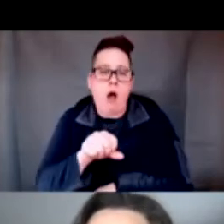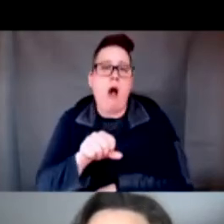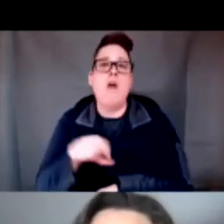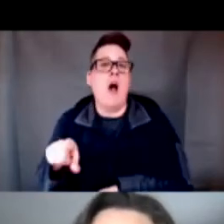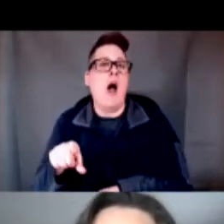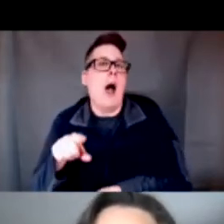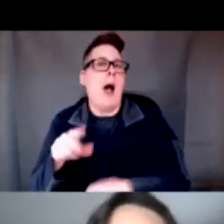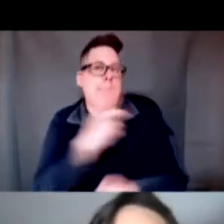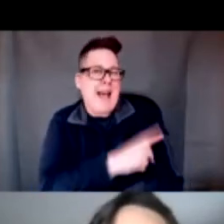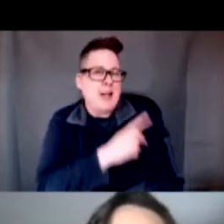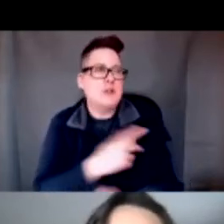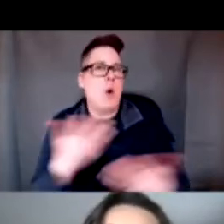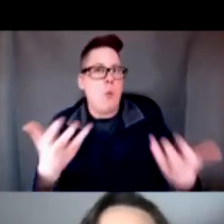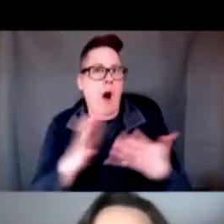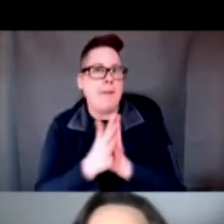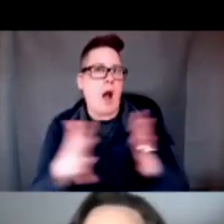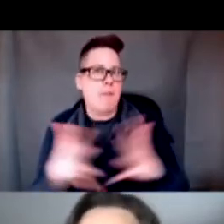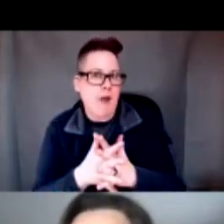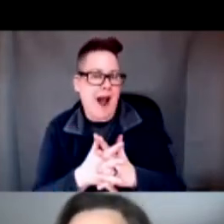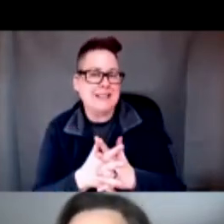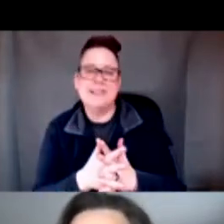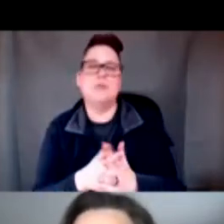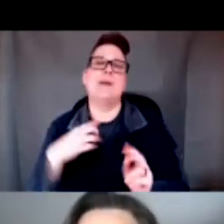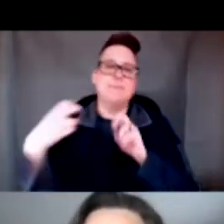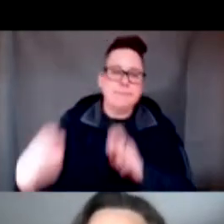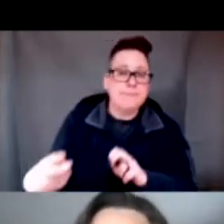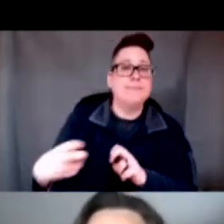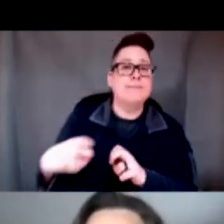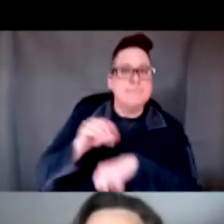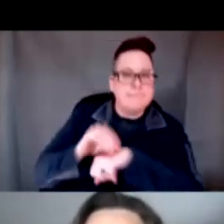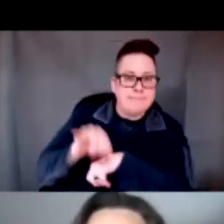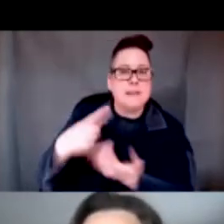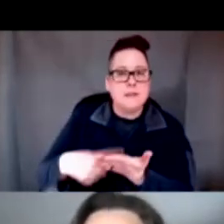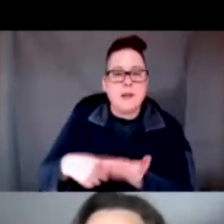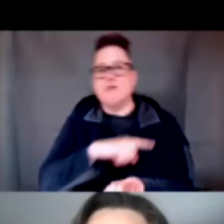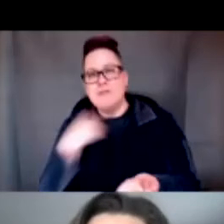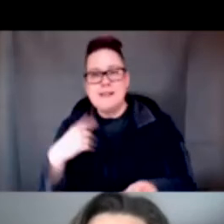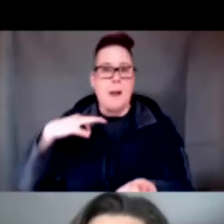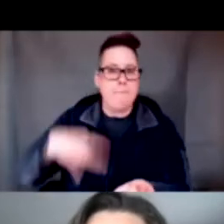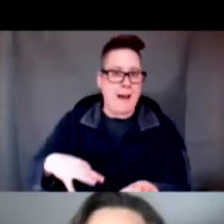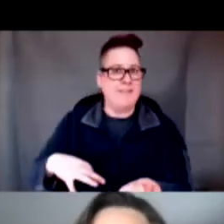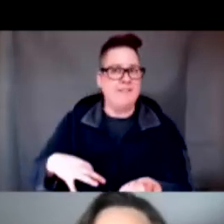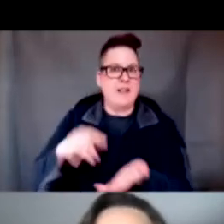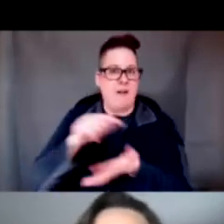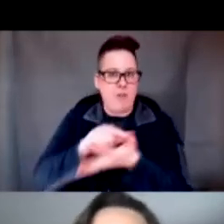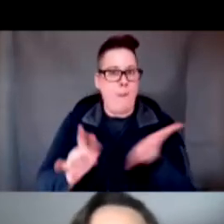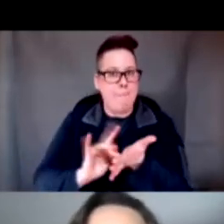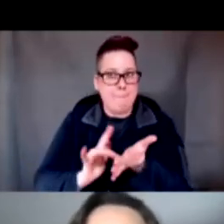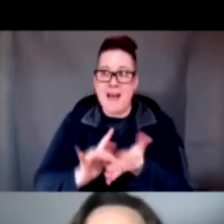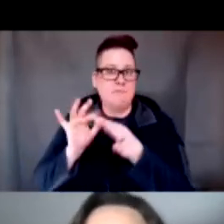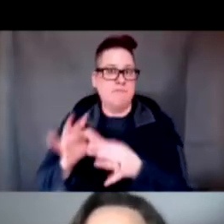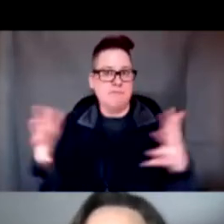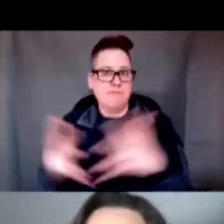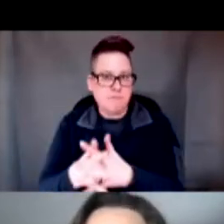planning to conceive, where we can talk about the risks and benefits of medications even beforehand.